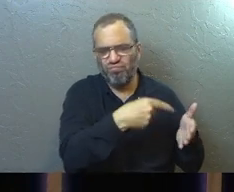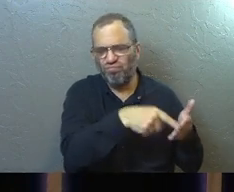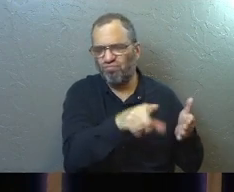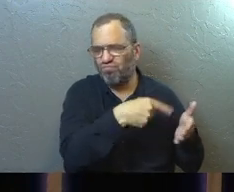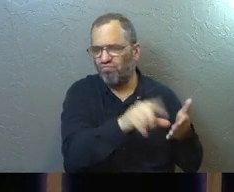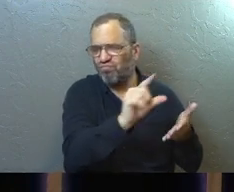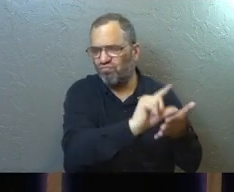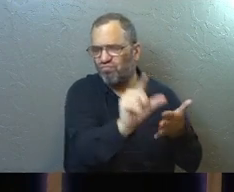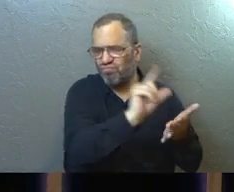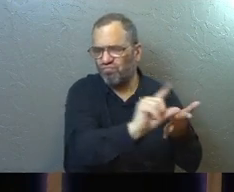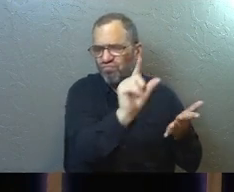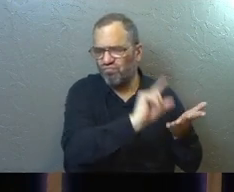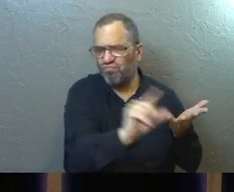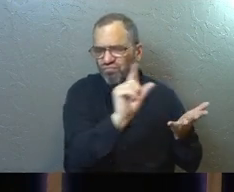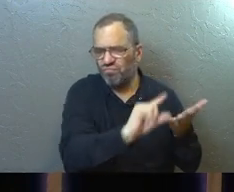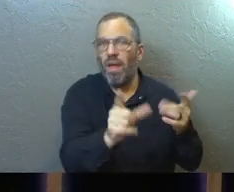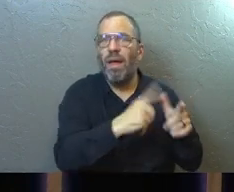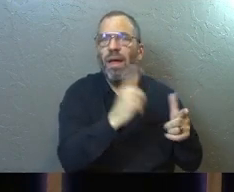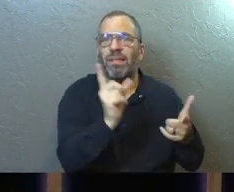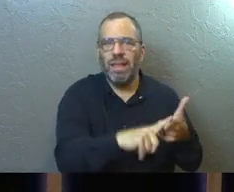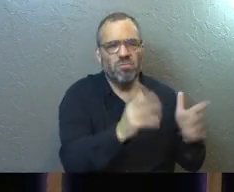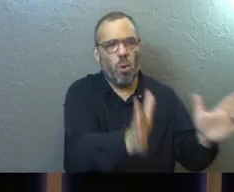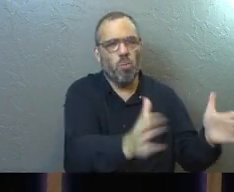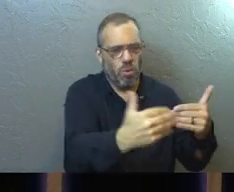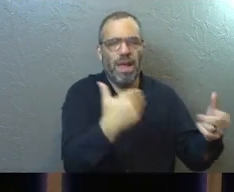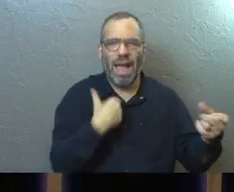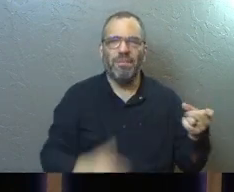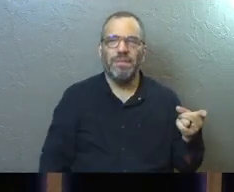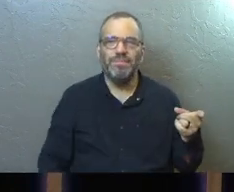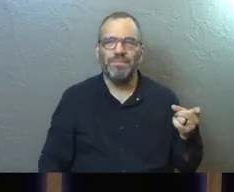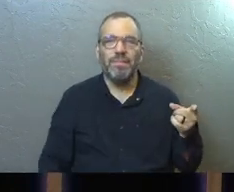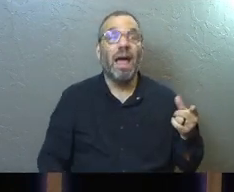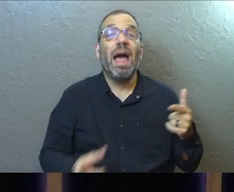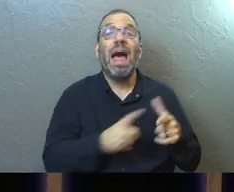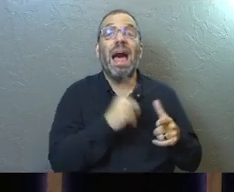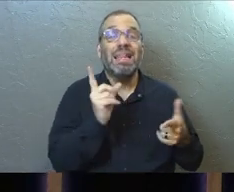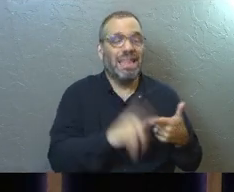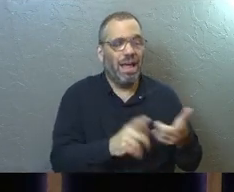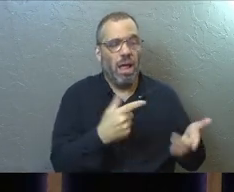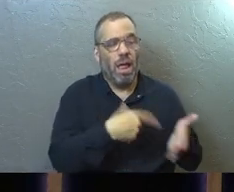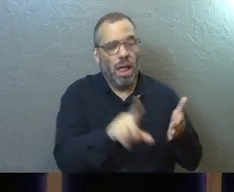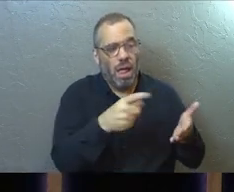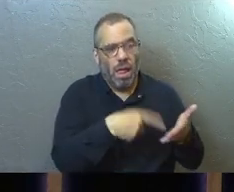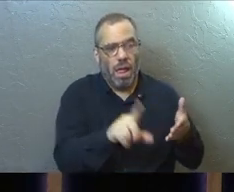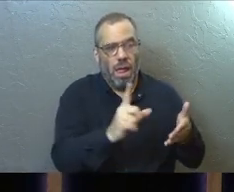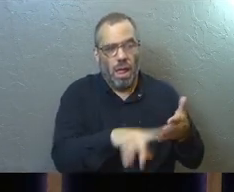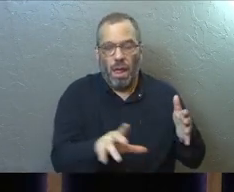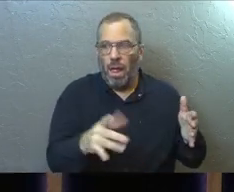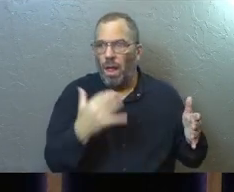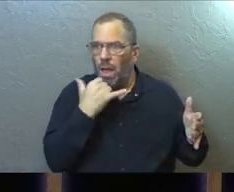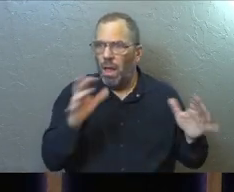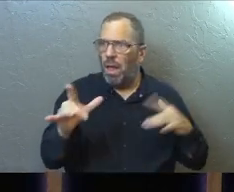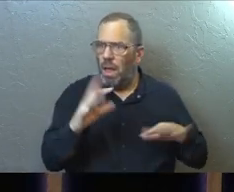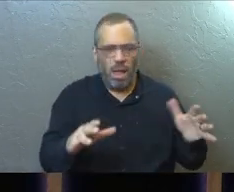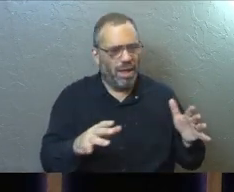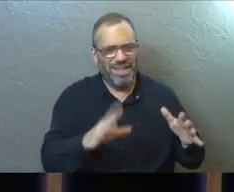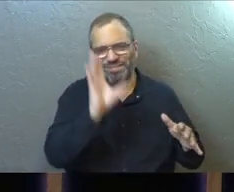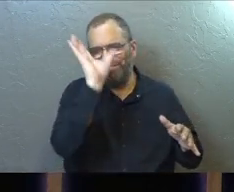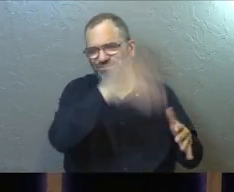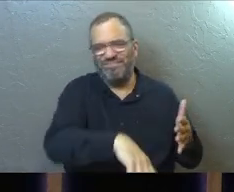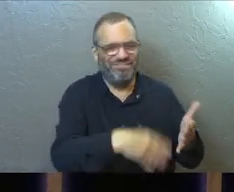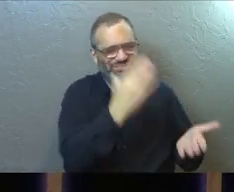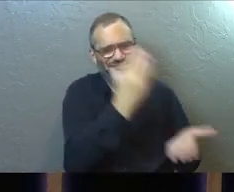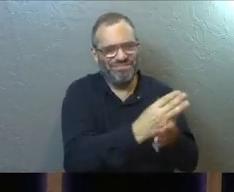paying, then you get a space. And as soon as you give up and as soon as something goes wrong in your life, you are